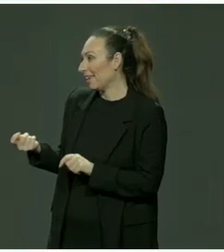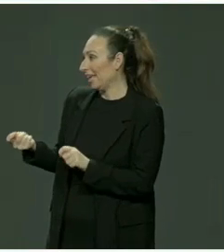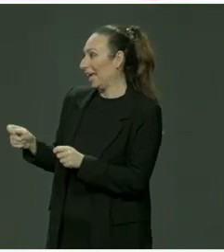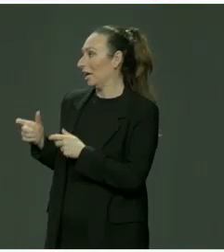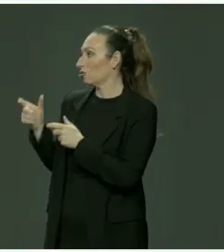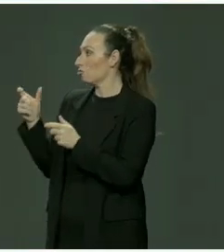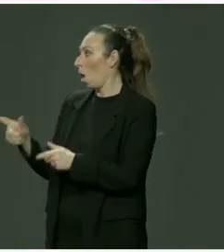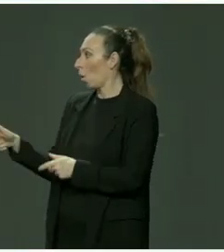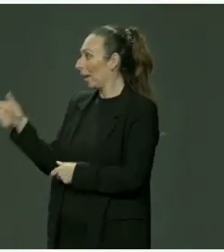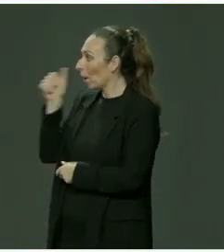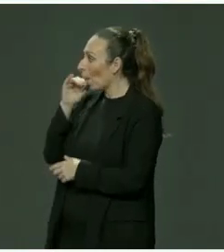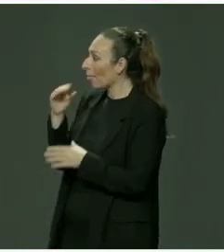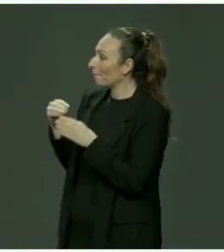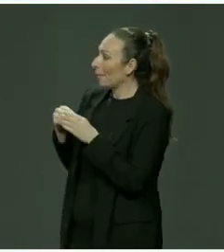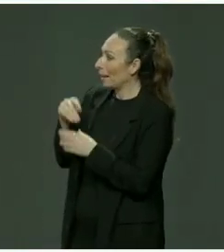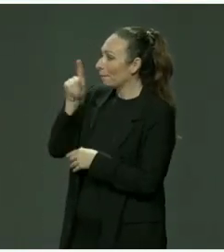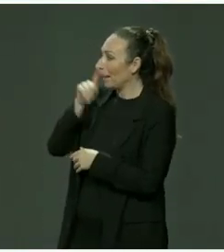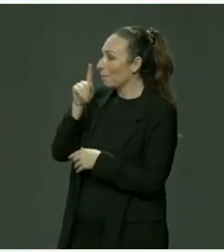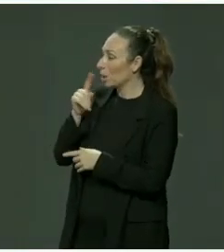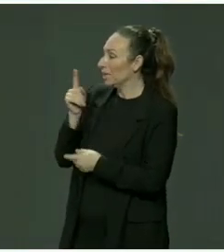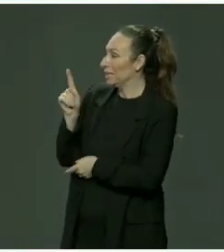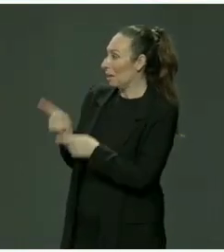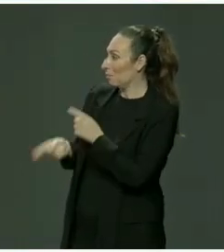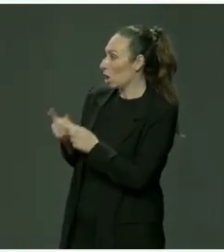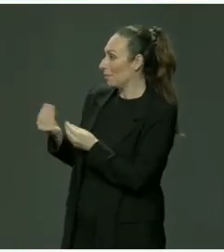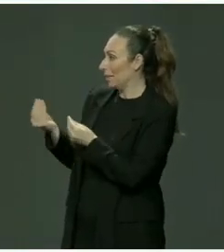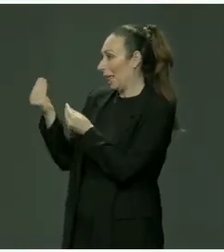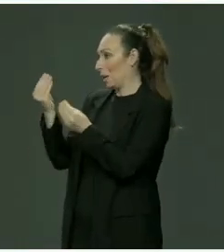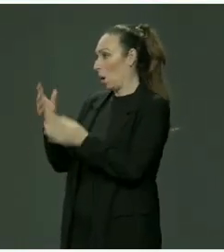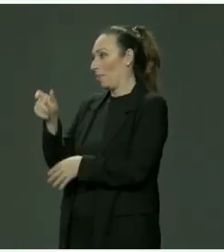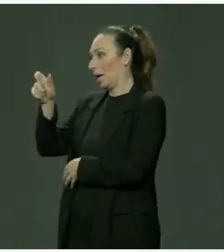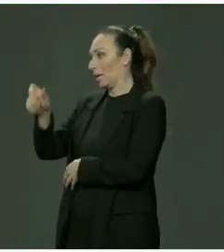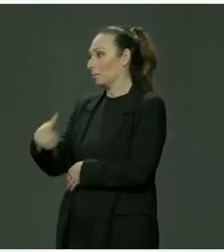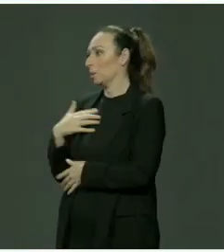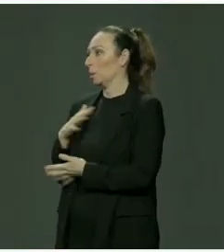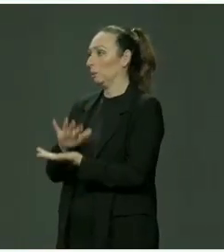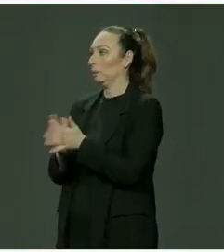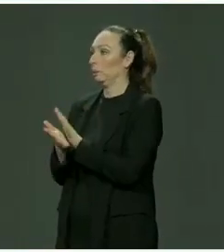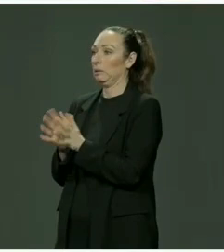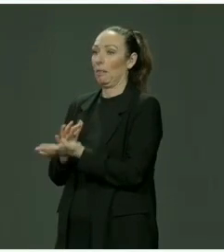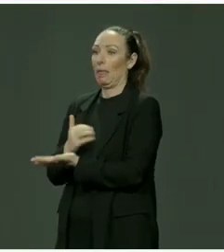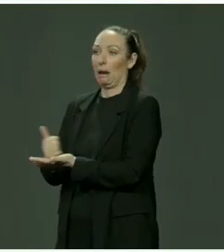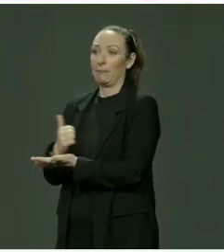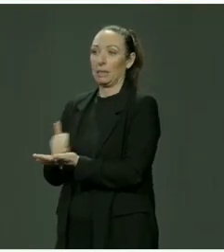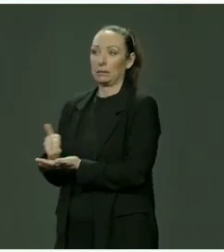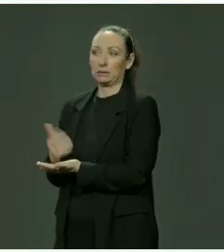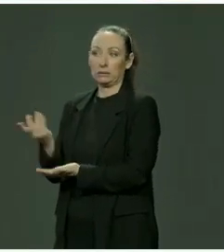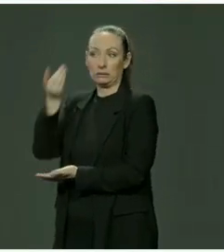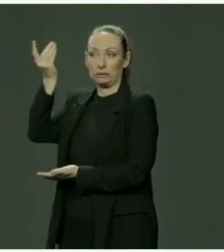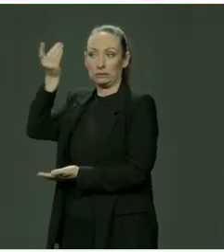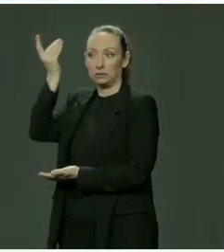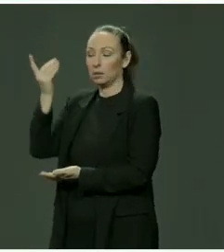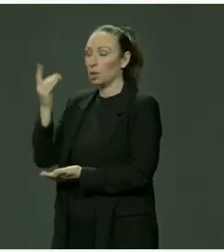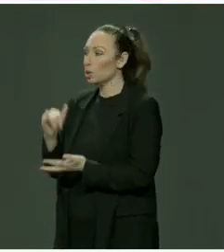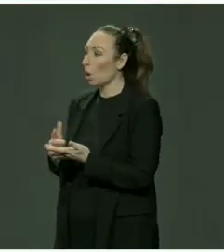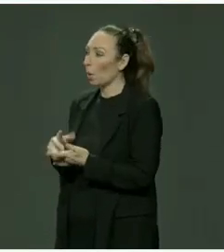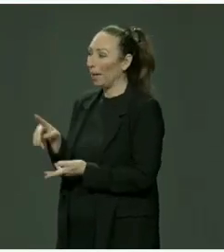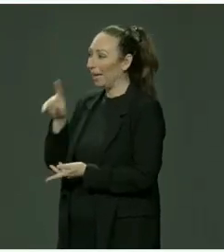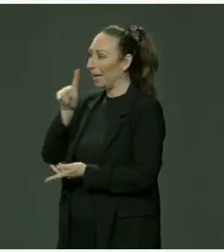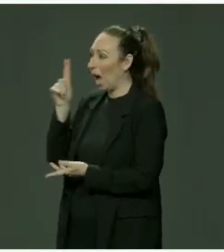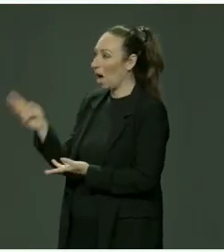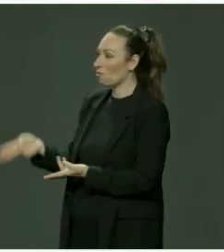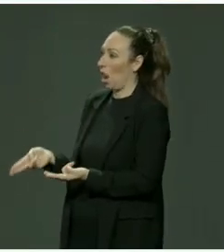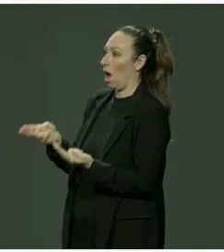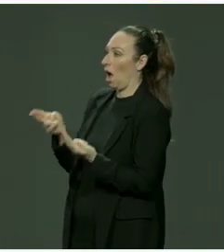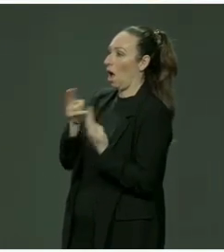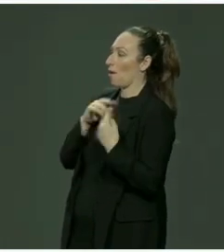the bankers have in some instances told the customers to fudge the figures. So we can't rely on the bankers. There needs to be